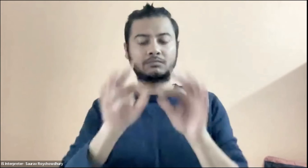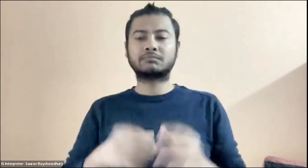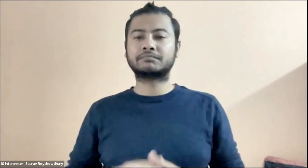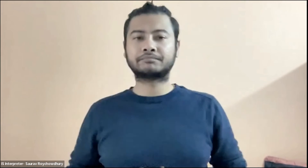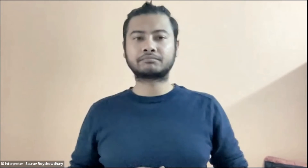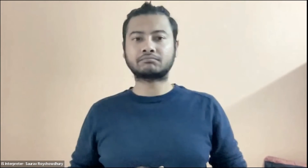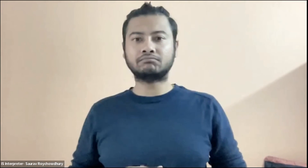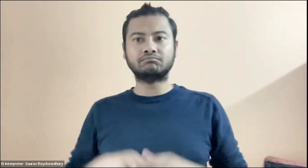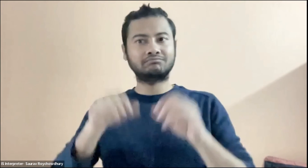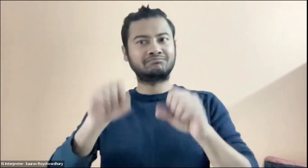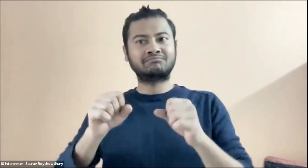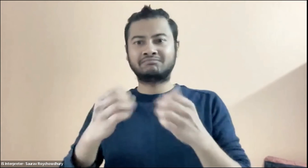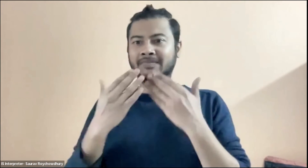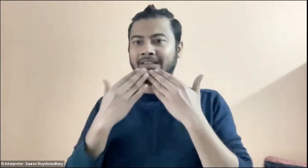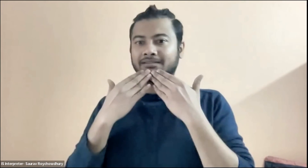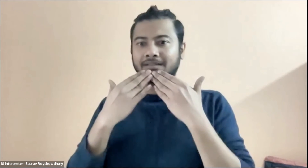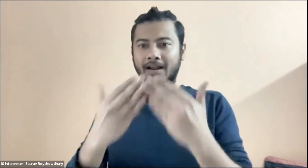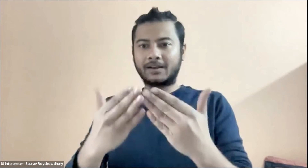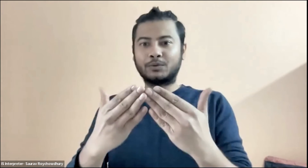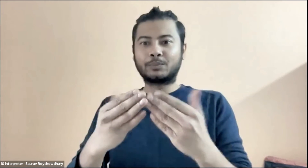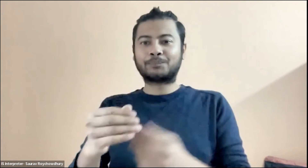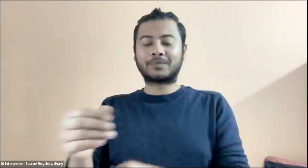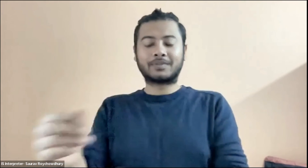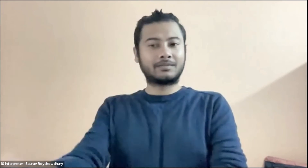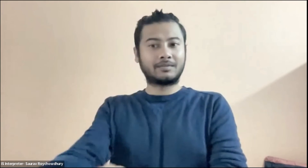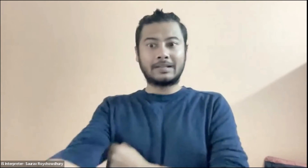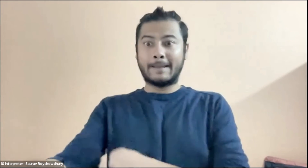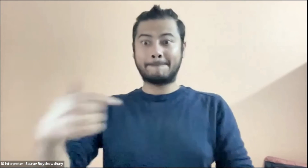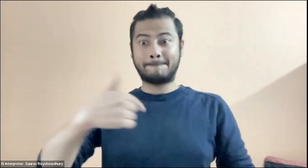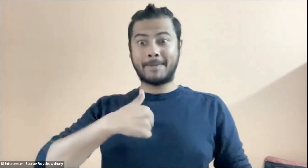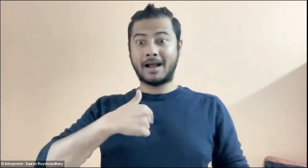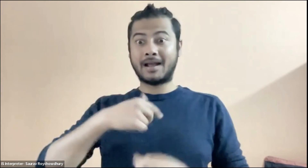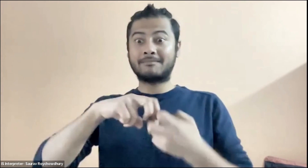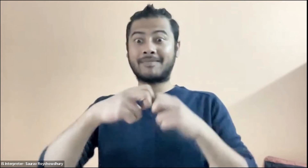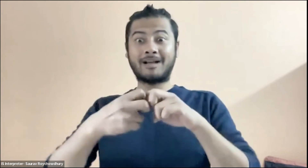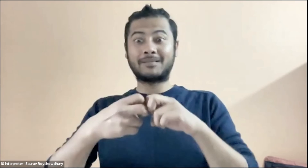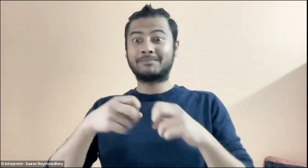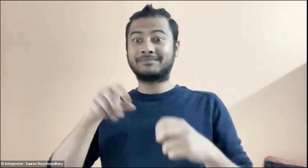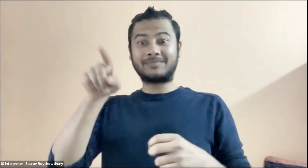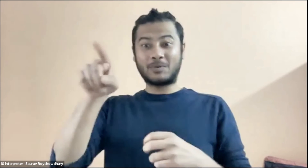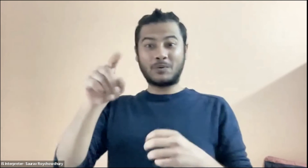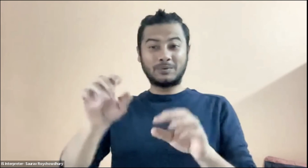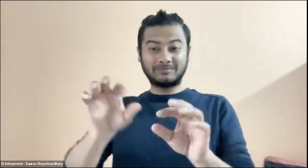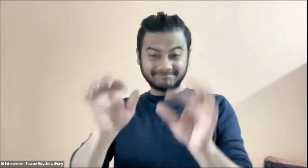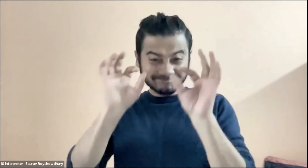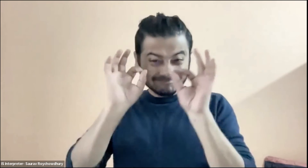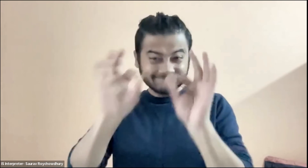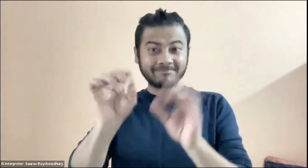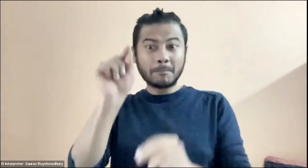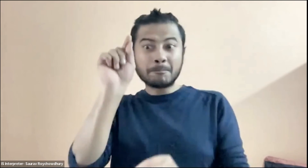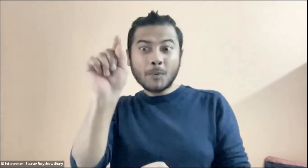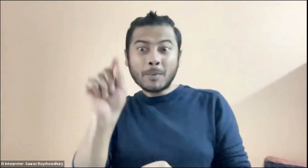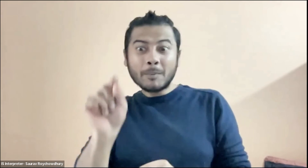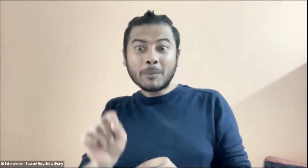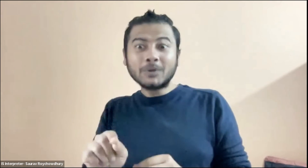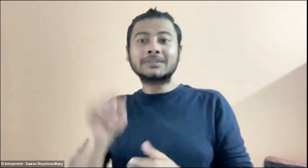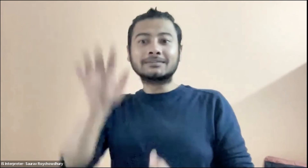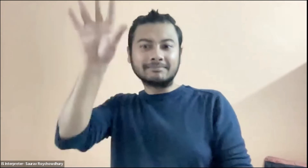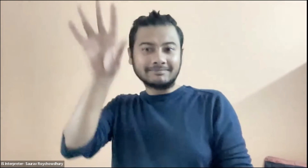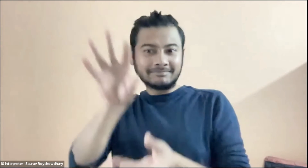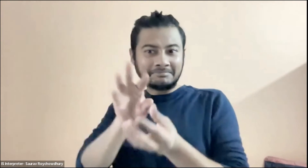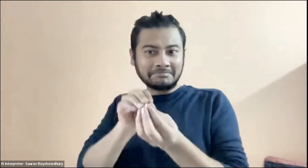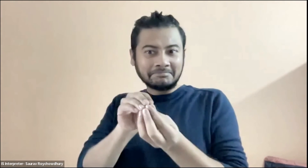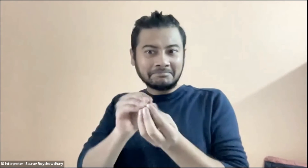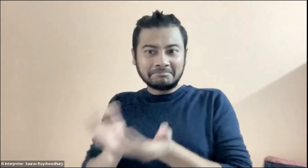It's going to be challenging to summarize these things, Devaki, but I'm going to kick off and then maybe hand to you on any key messages